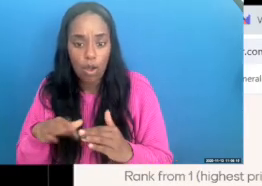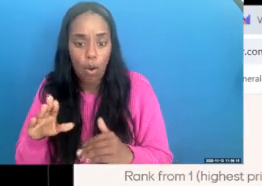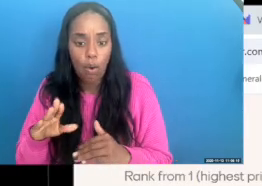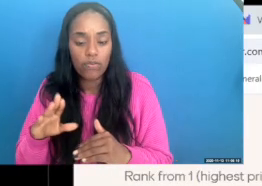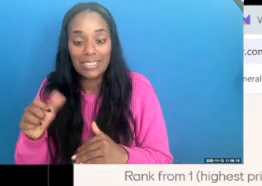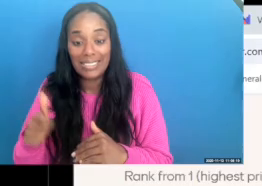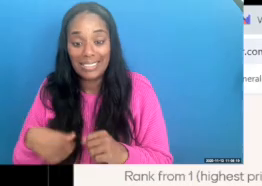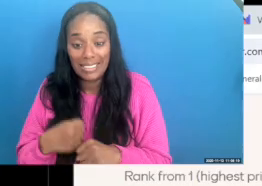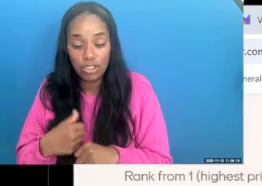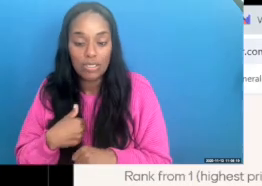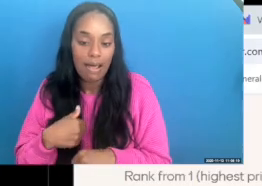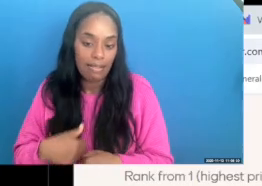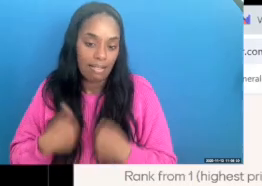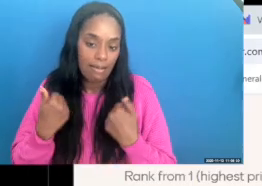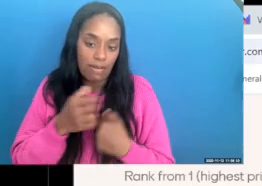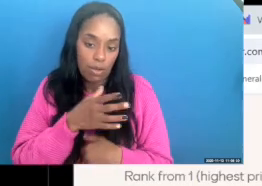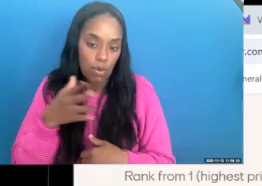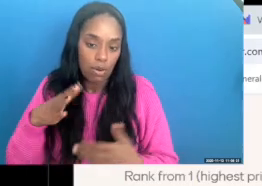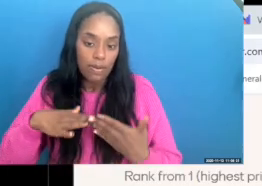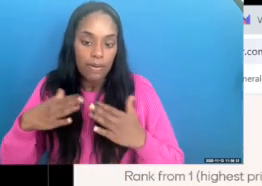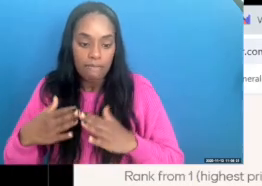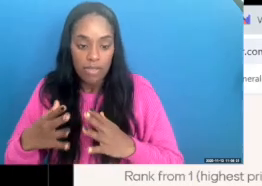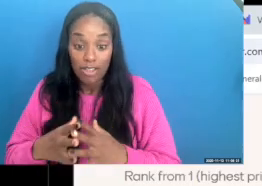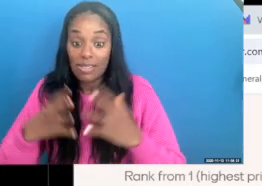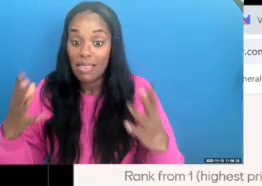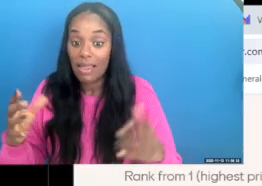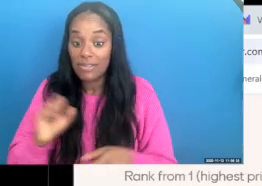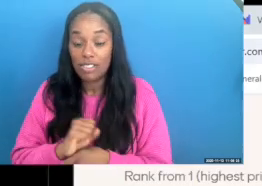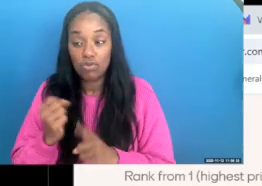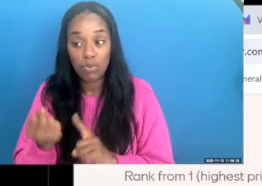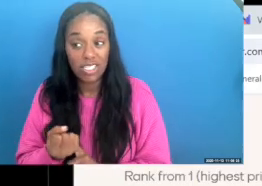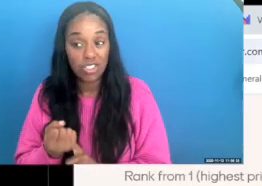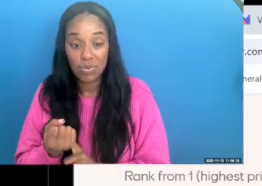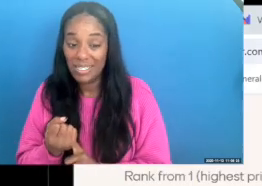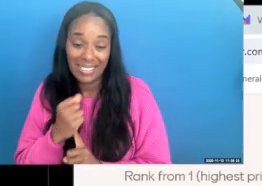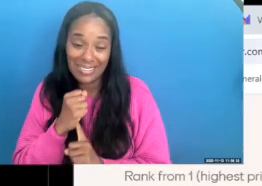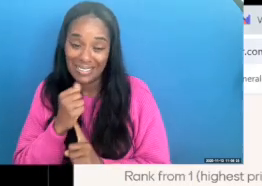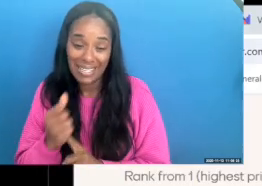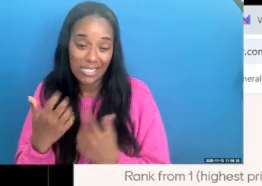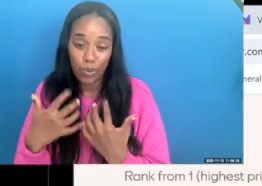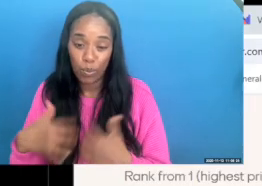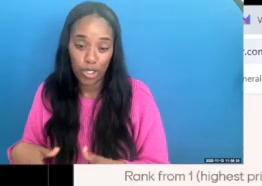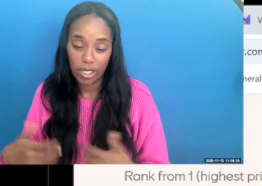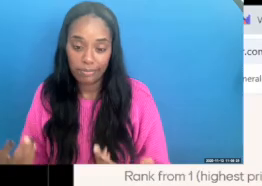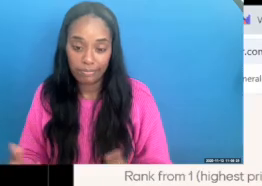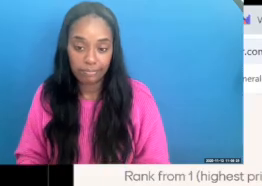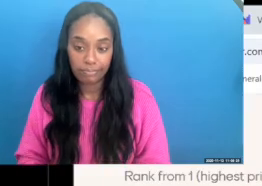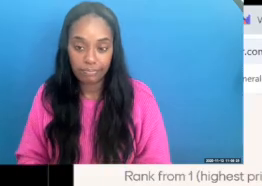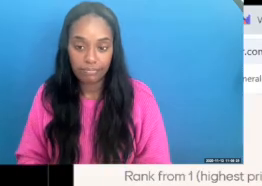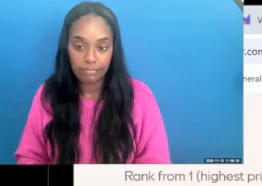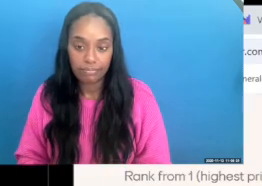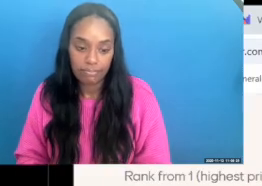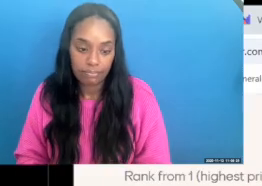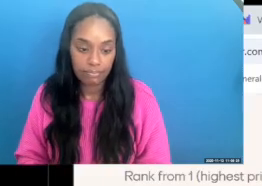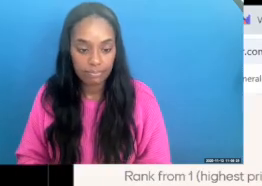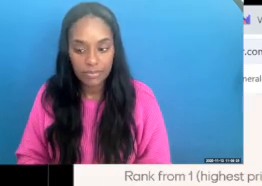think EVs can. I've had an EV for over 10 years, live in a rural community, and there's lots of